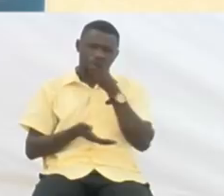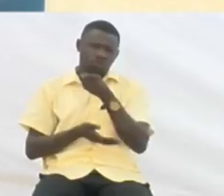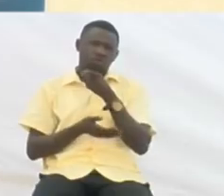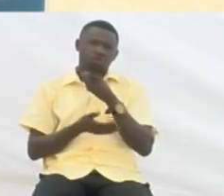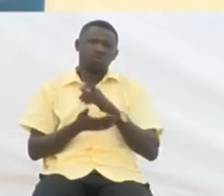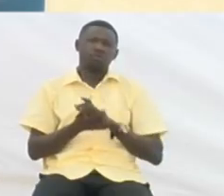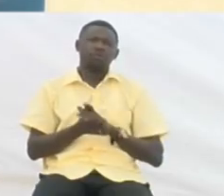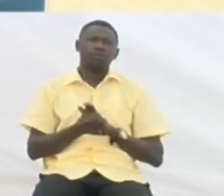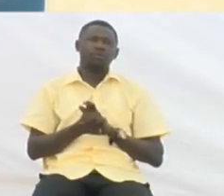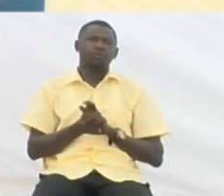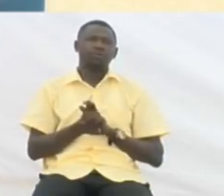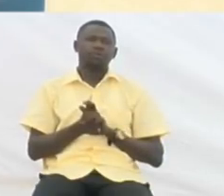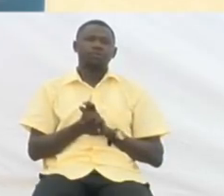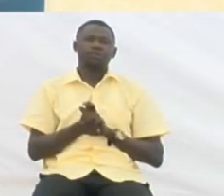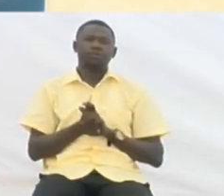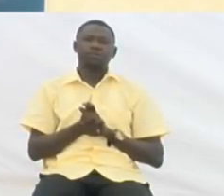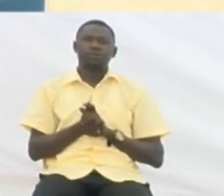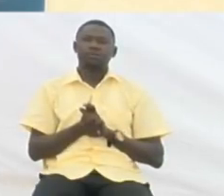When those things happen to